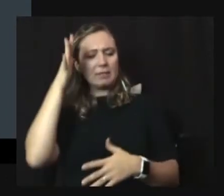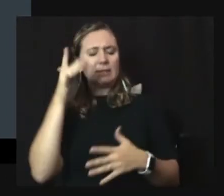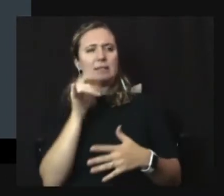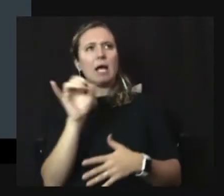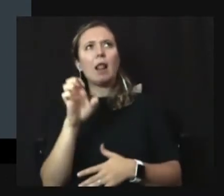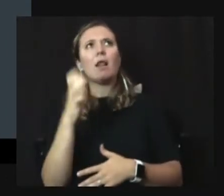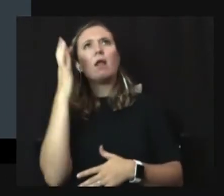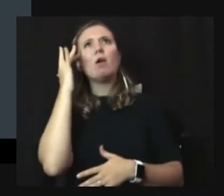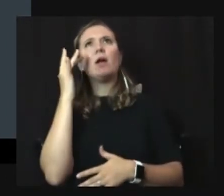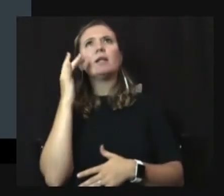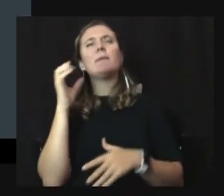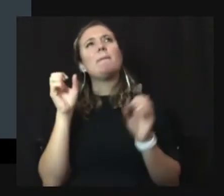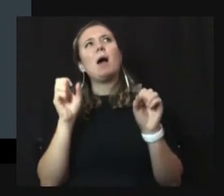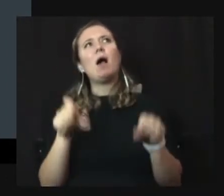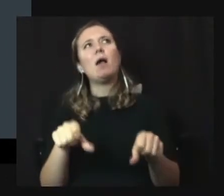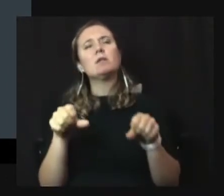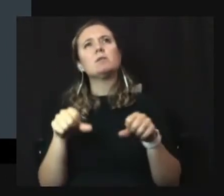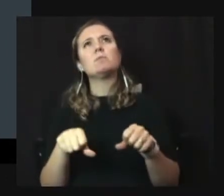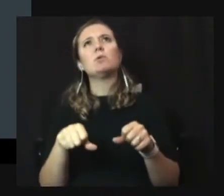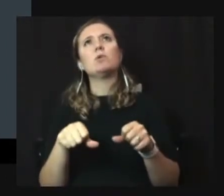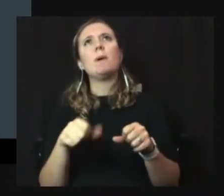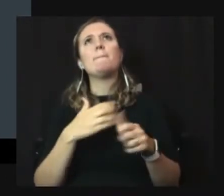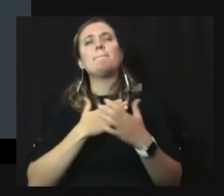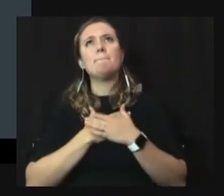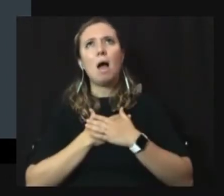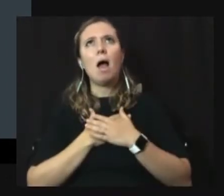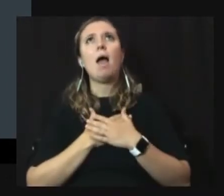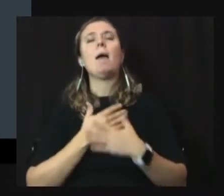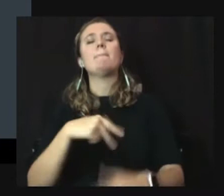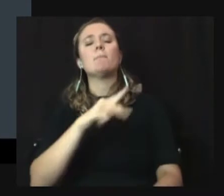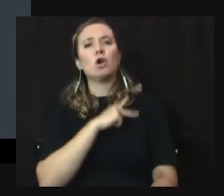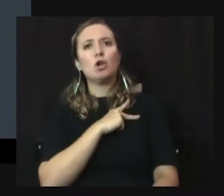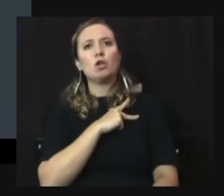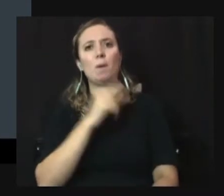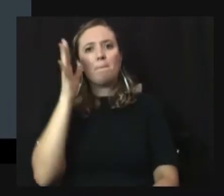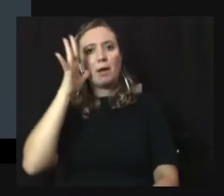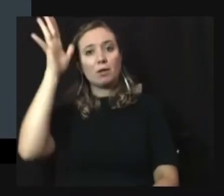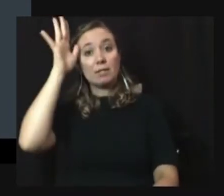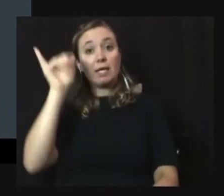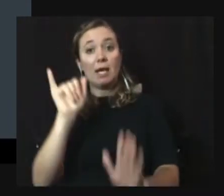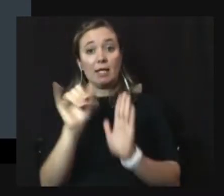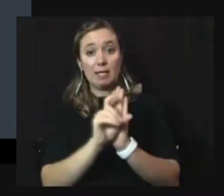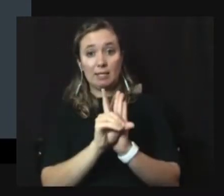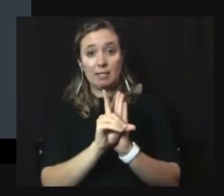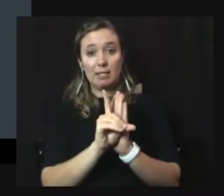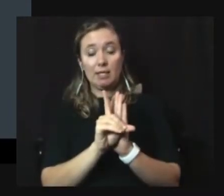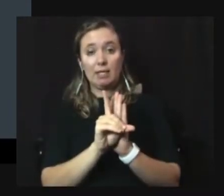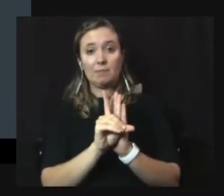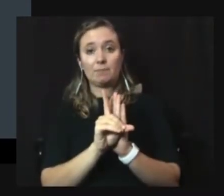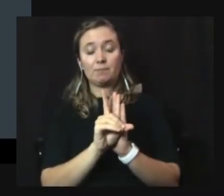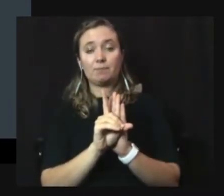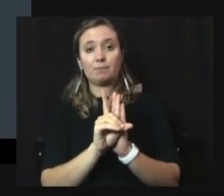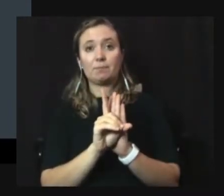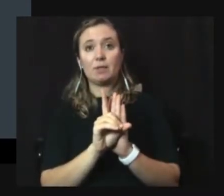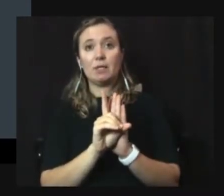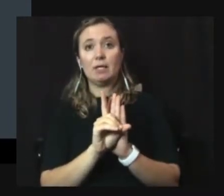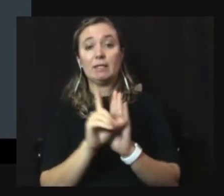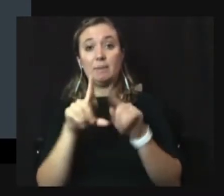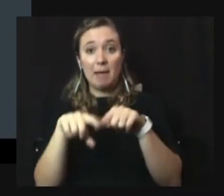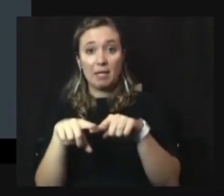possible that my personal parenting identity is based on